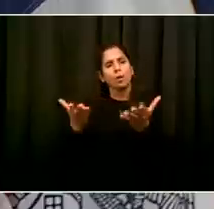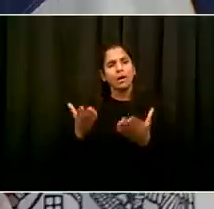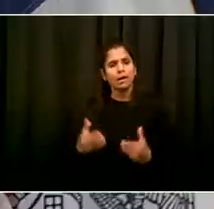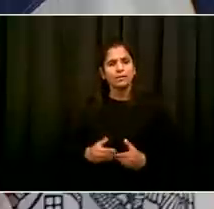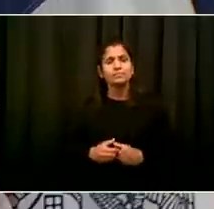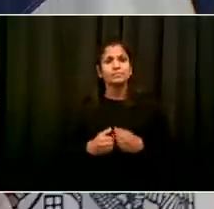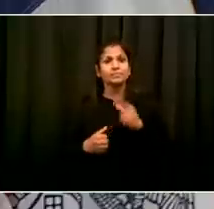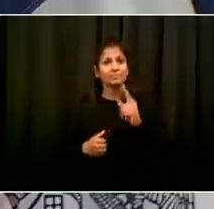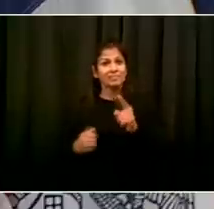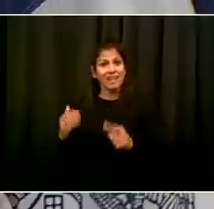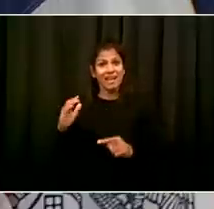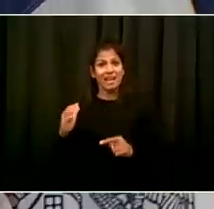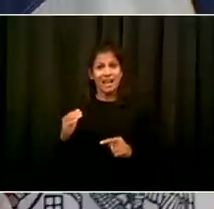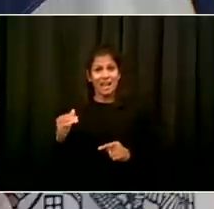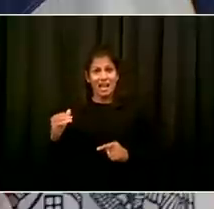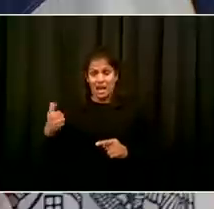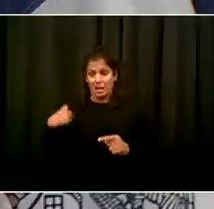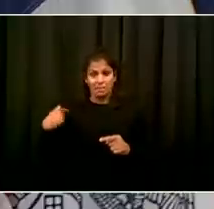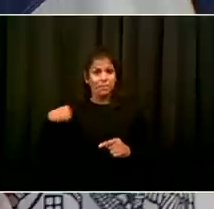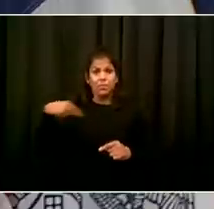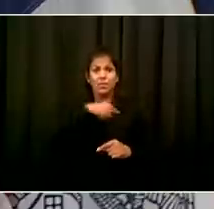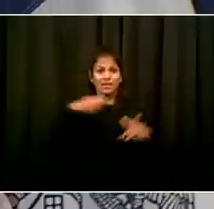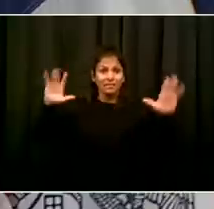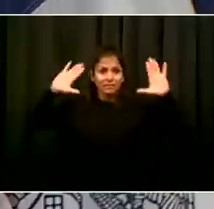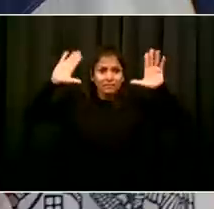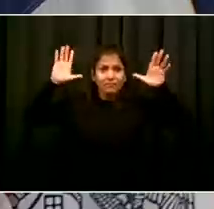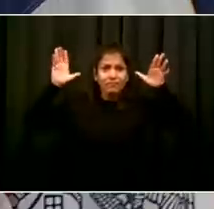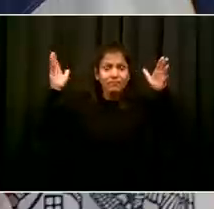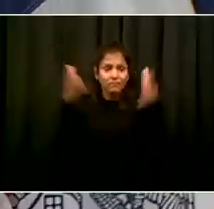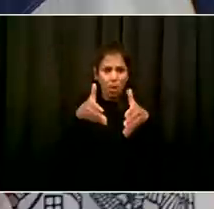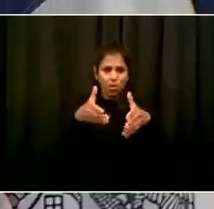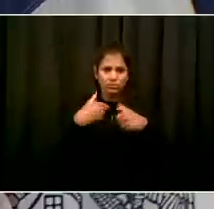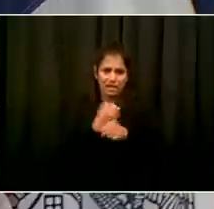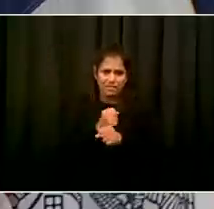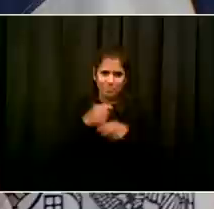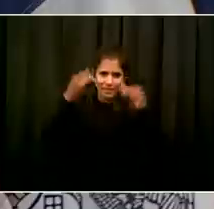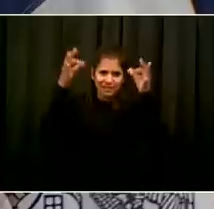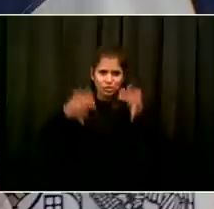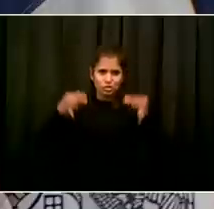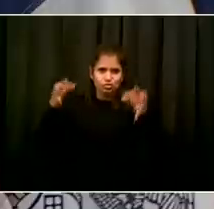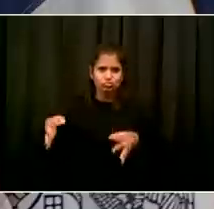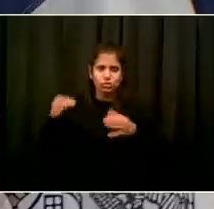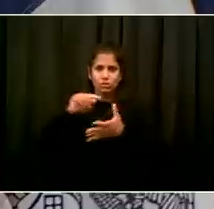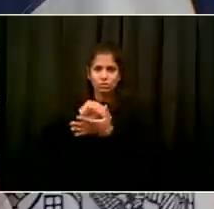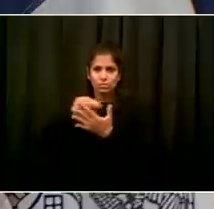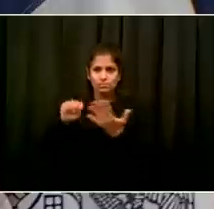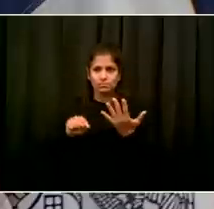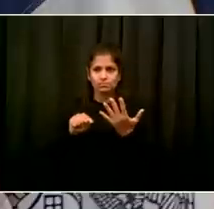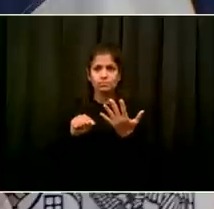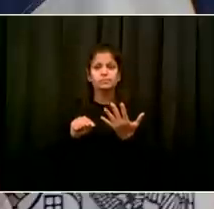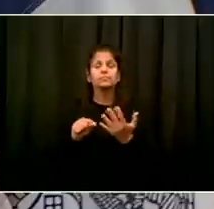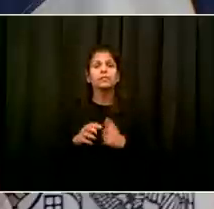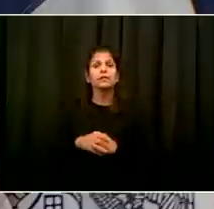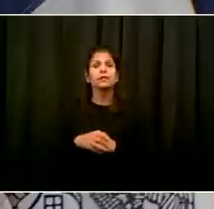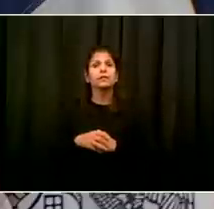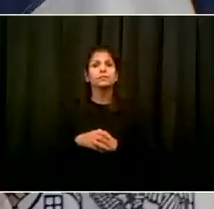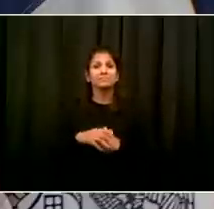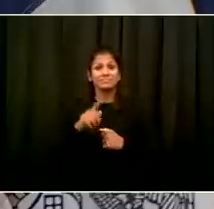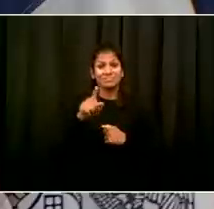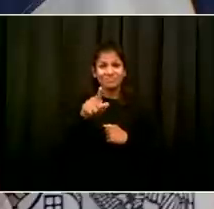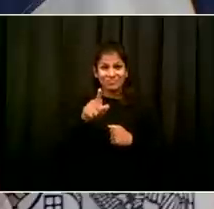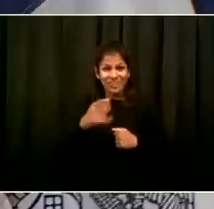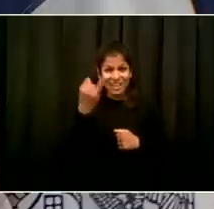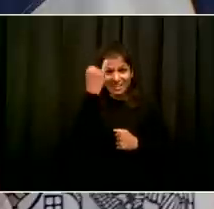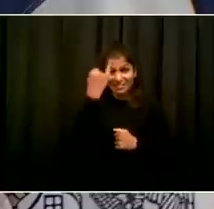I think when you parse too much, just as a common sense matter, when you parse too much, you run the risk